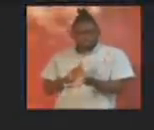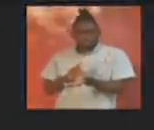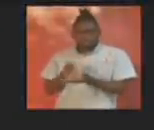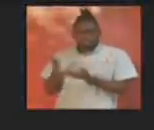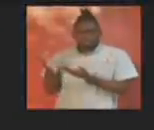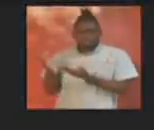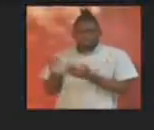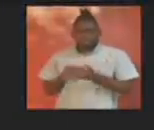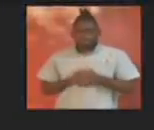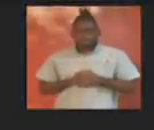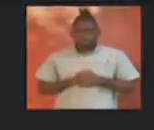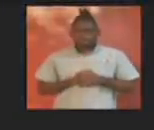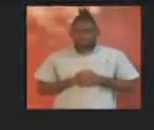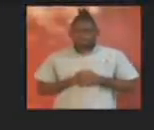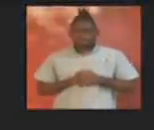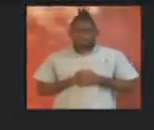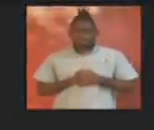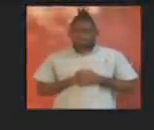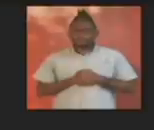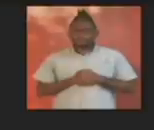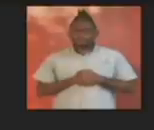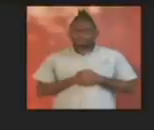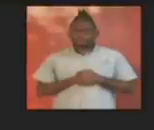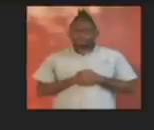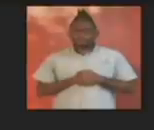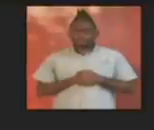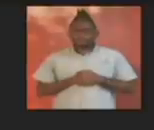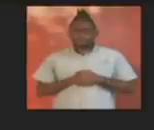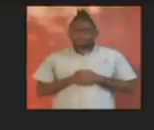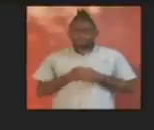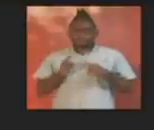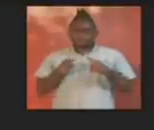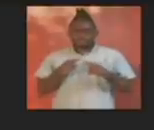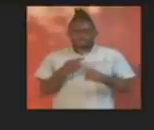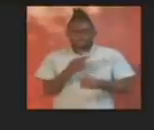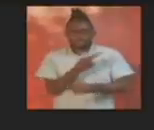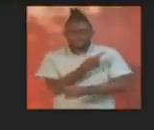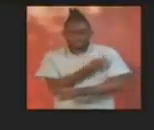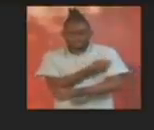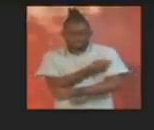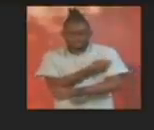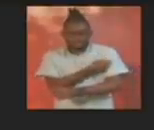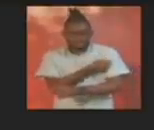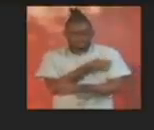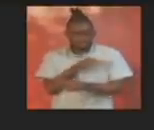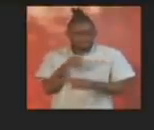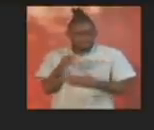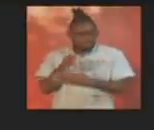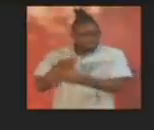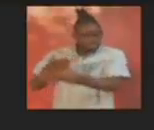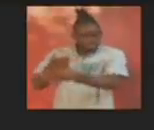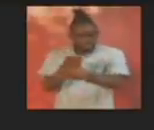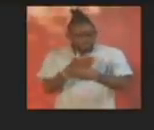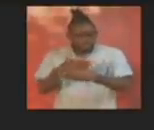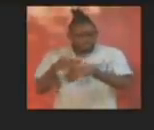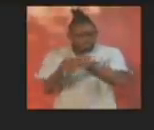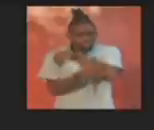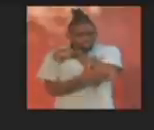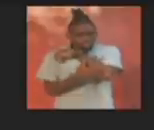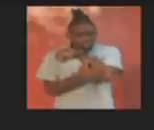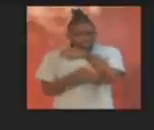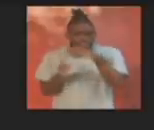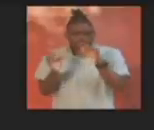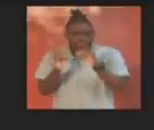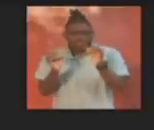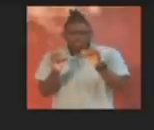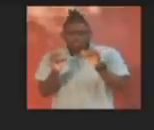when talking about the promise of vaccines are kind of becoming a reality, we've been hearing nobody's safe until